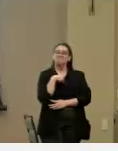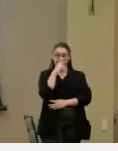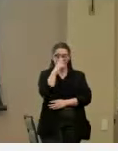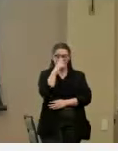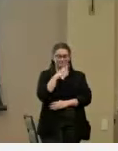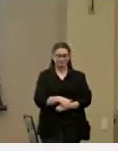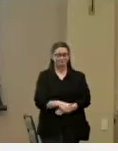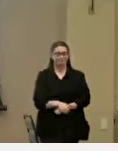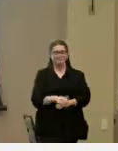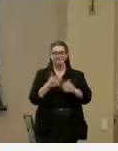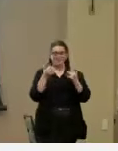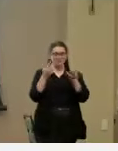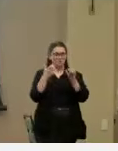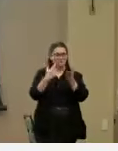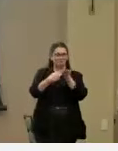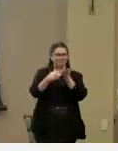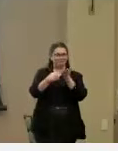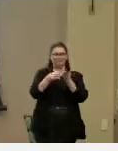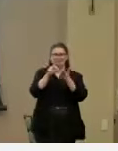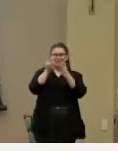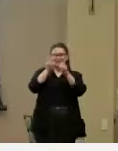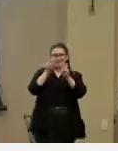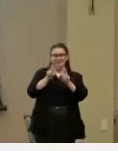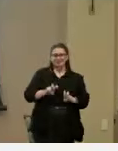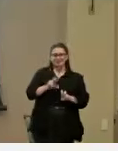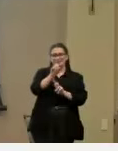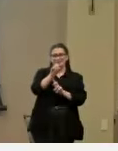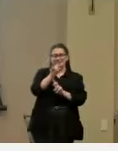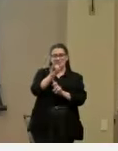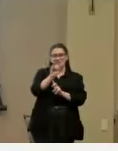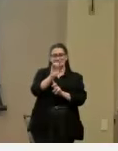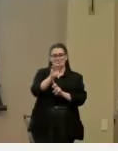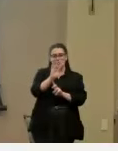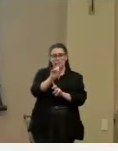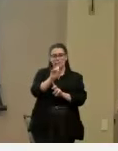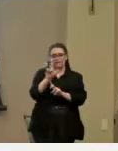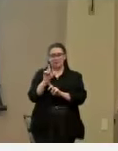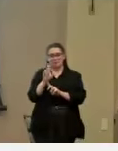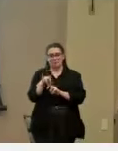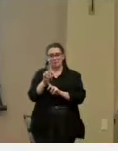And I want to talk to you today about decoding discoid lupus.